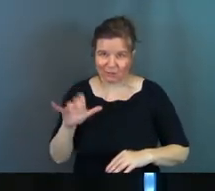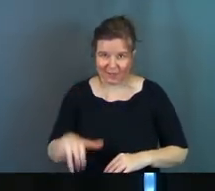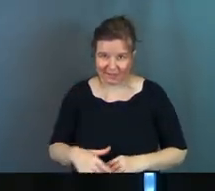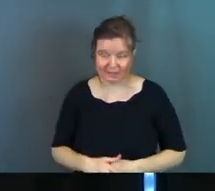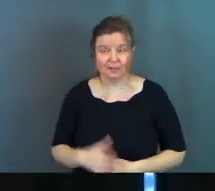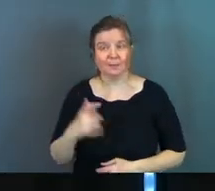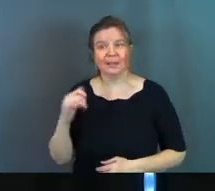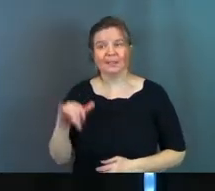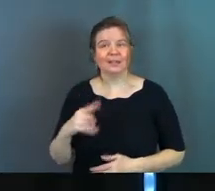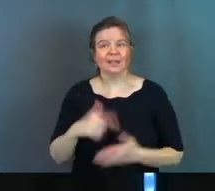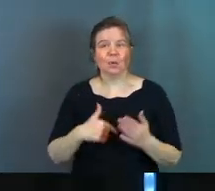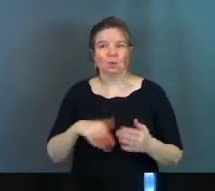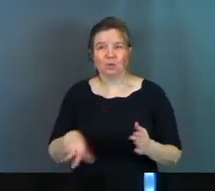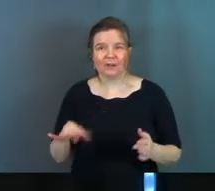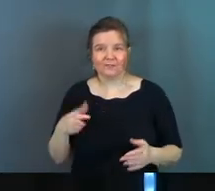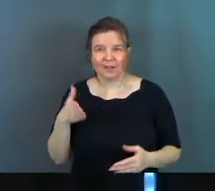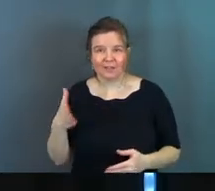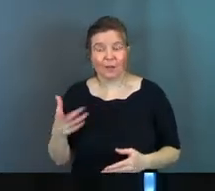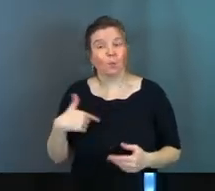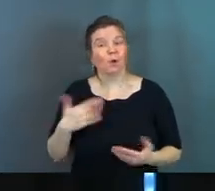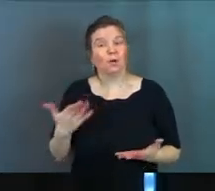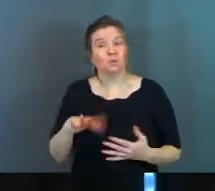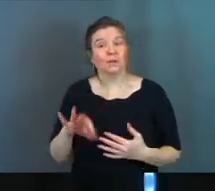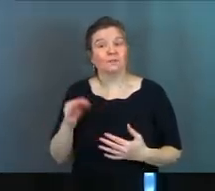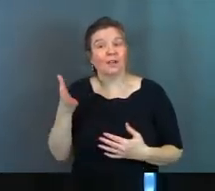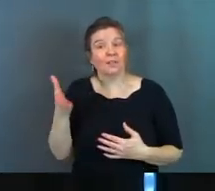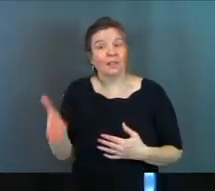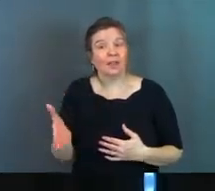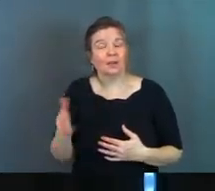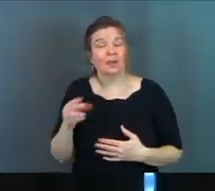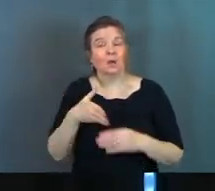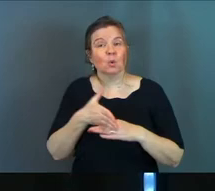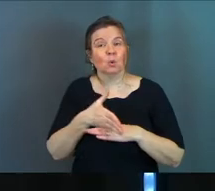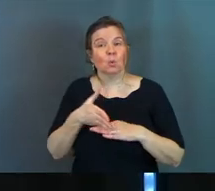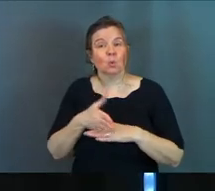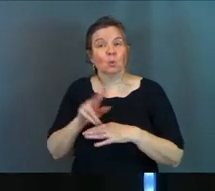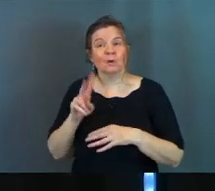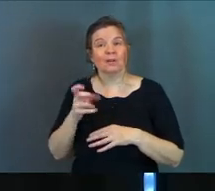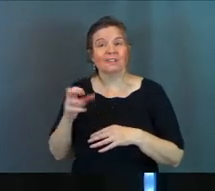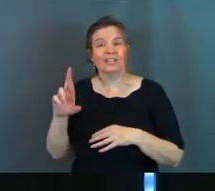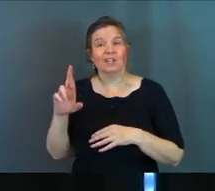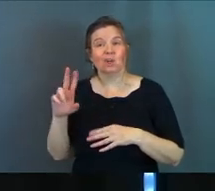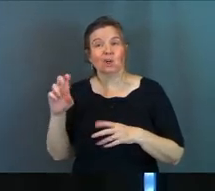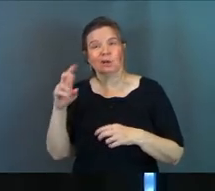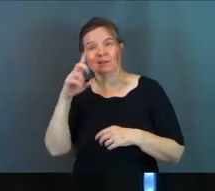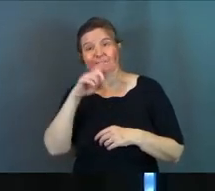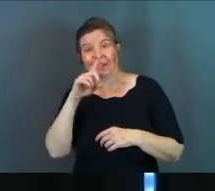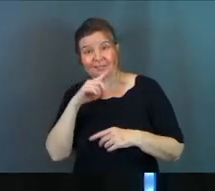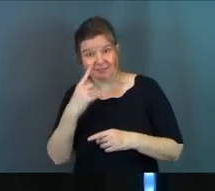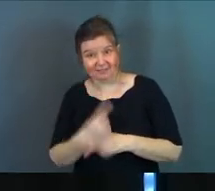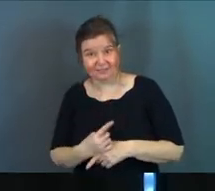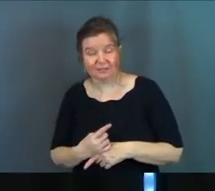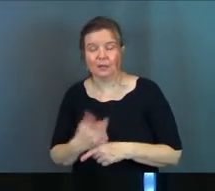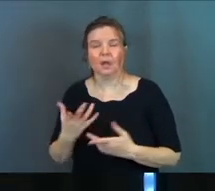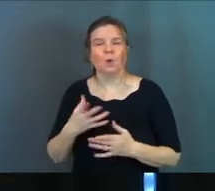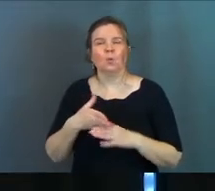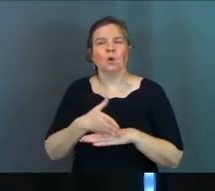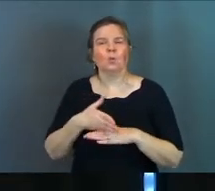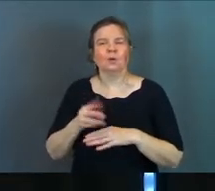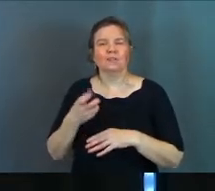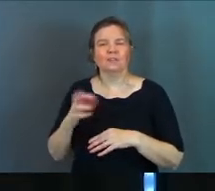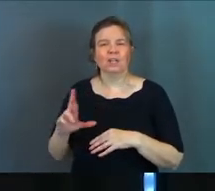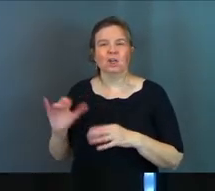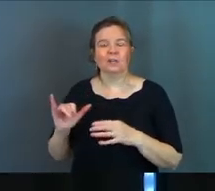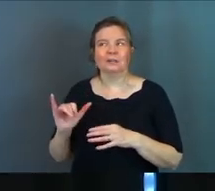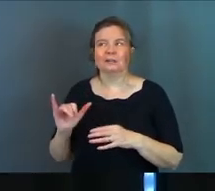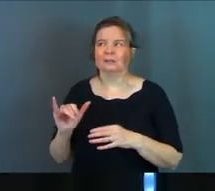do that, because that's not what you're going to find there. What you're going to find there is wood veneer, right? And what's wood veneer?